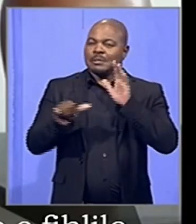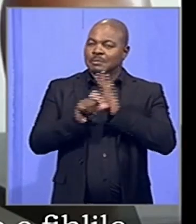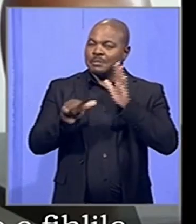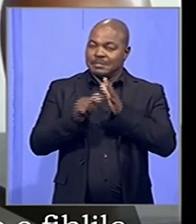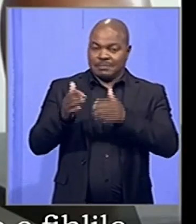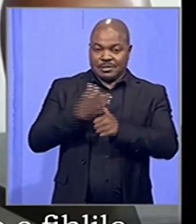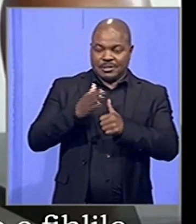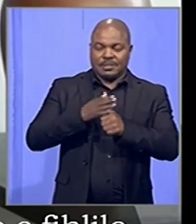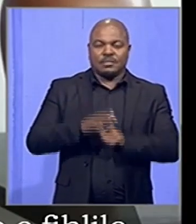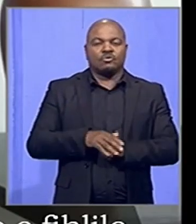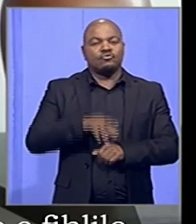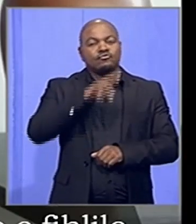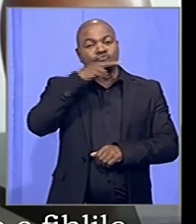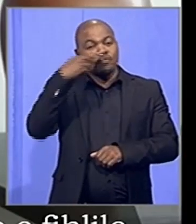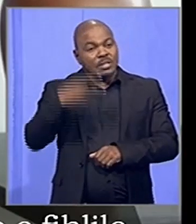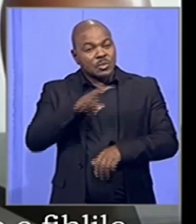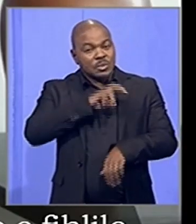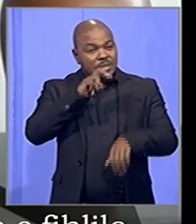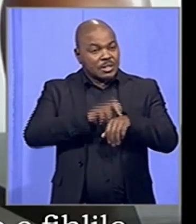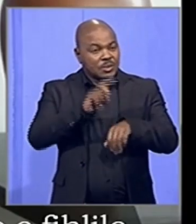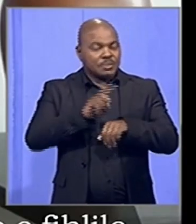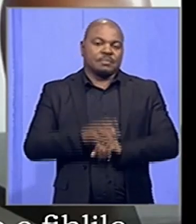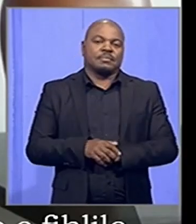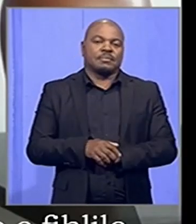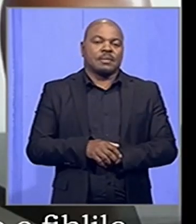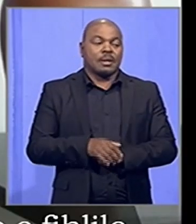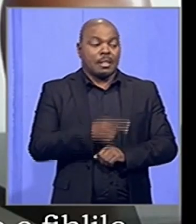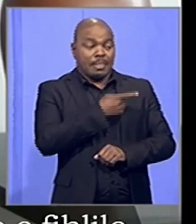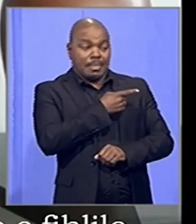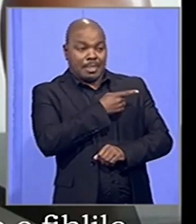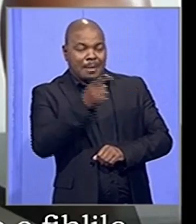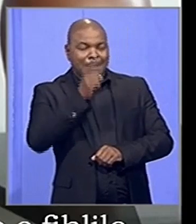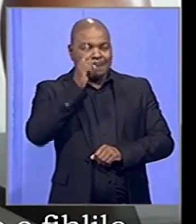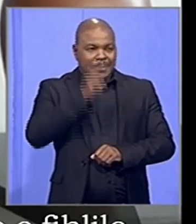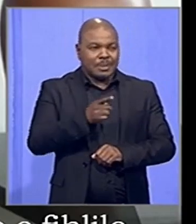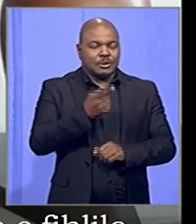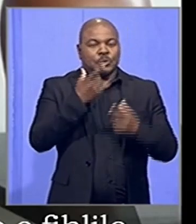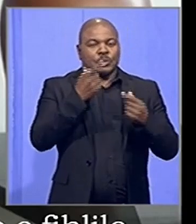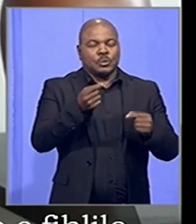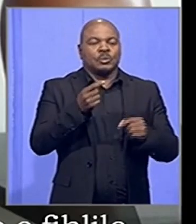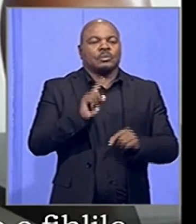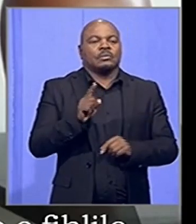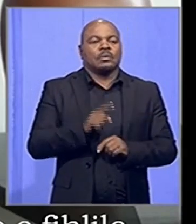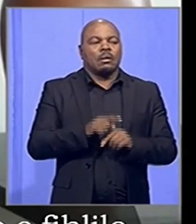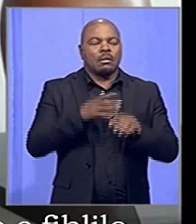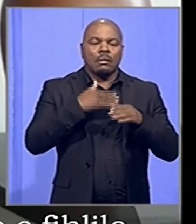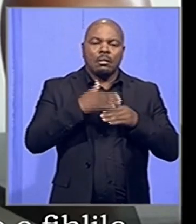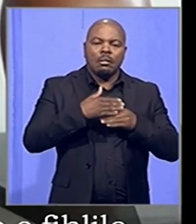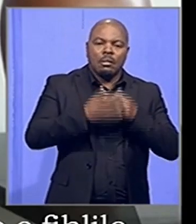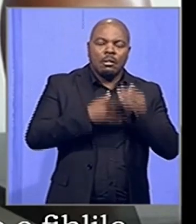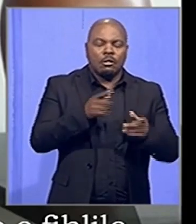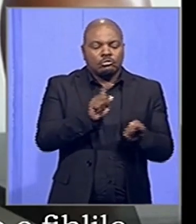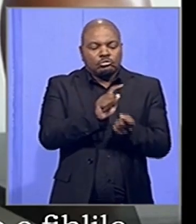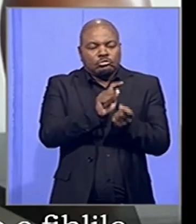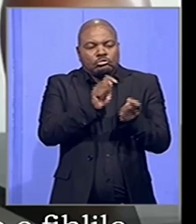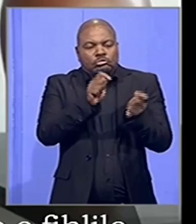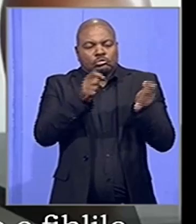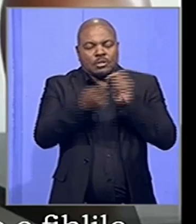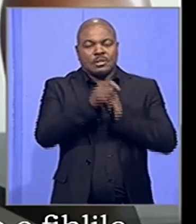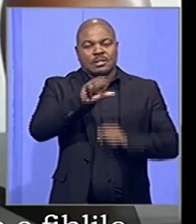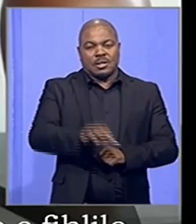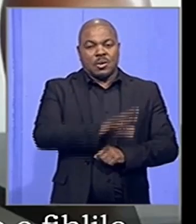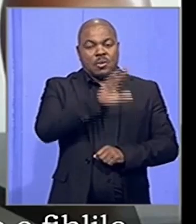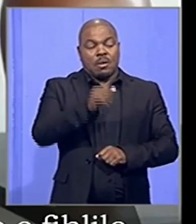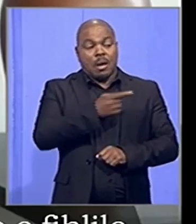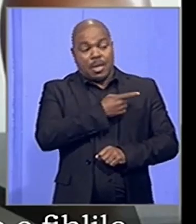what we really need from them is that there should be rapid change in South Africa. They